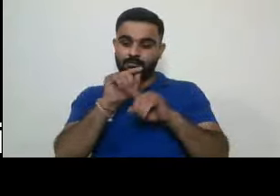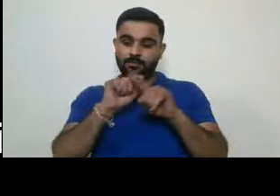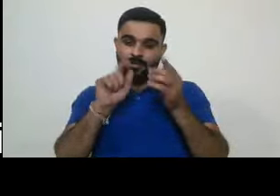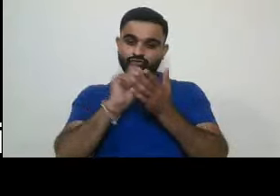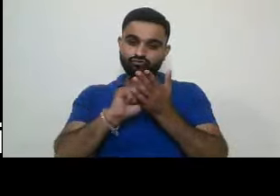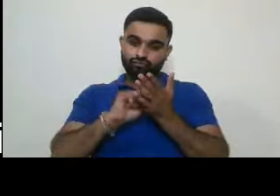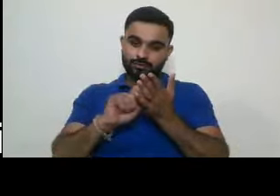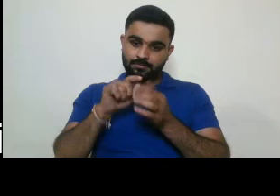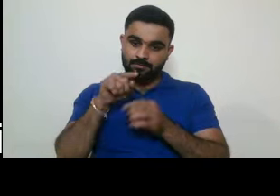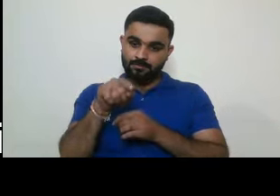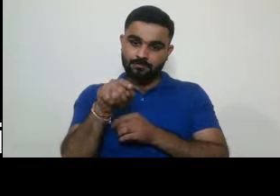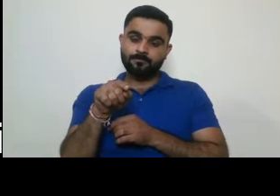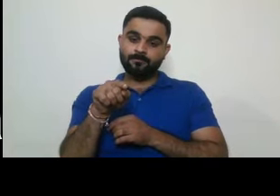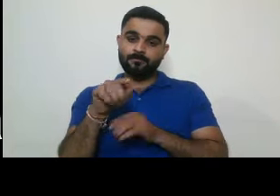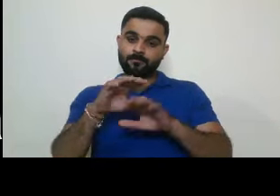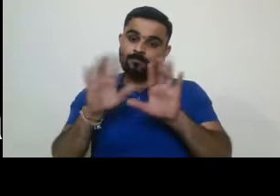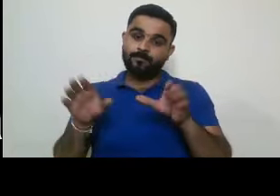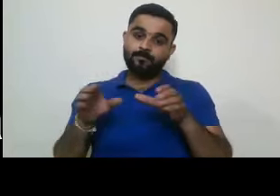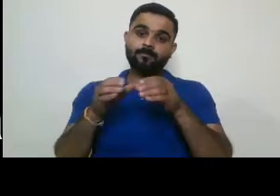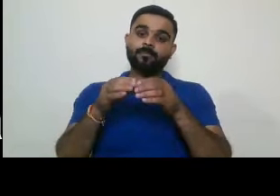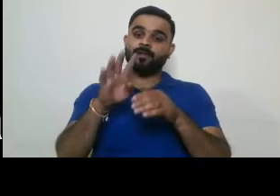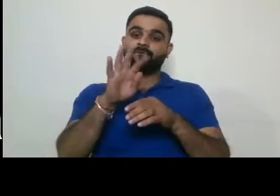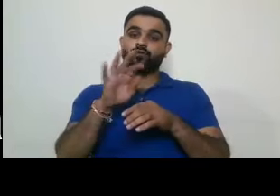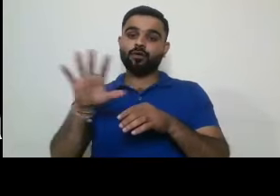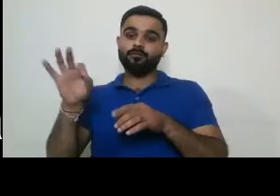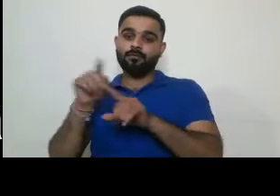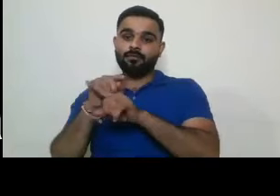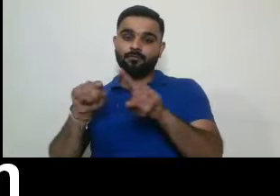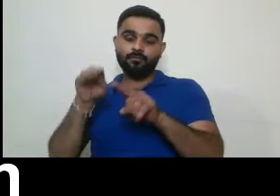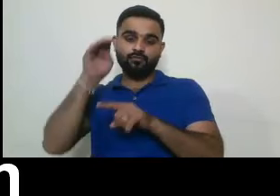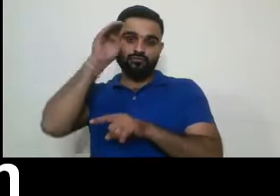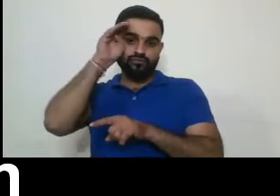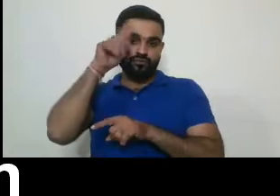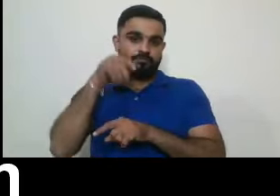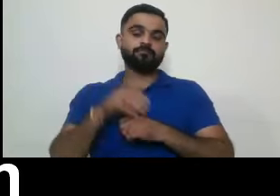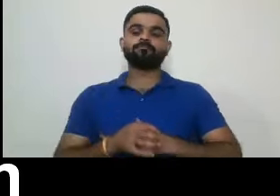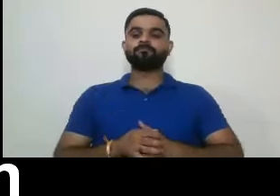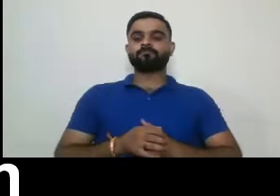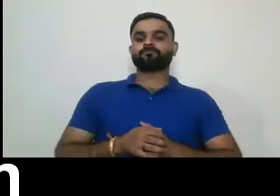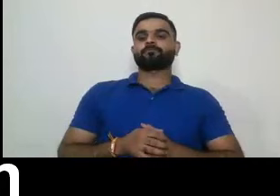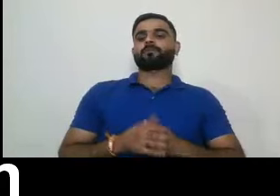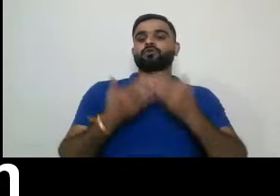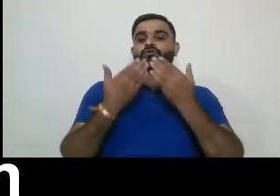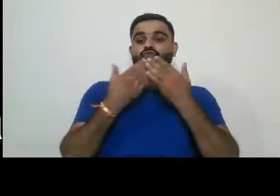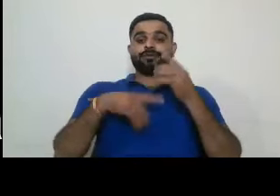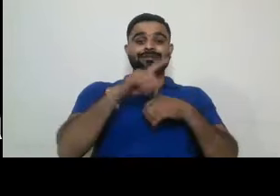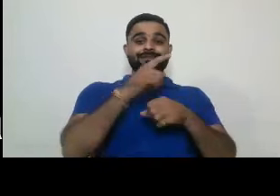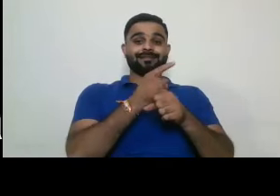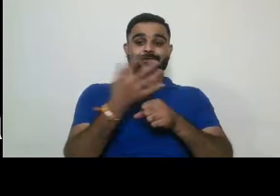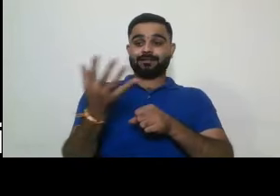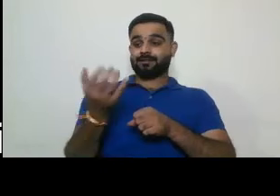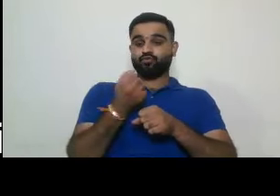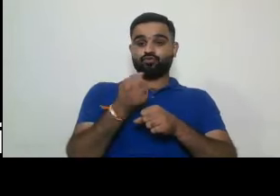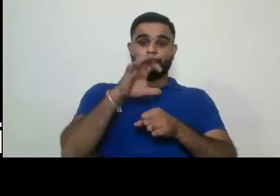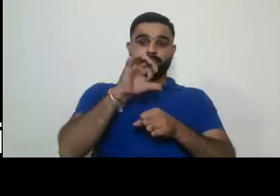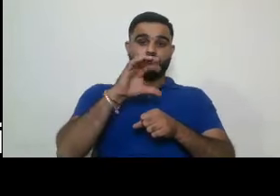but a majority of 40 to 50% is about listening. So school children receive